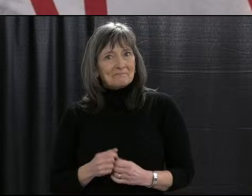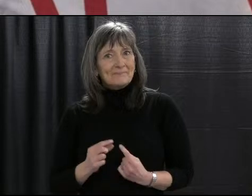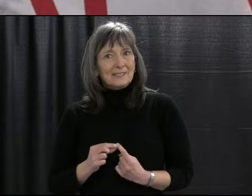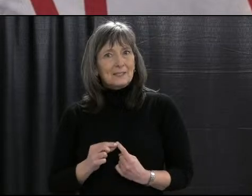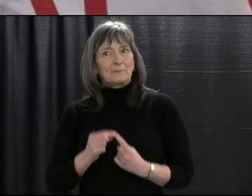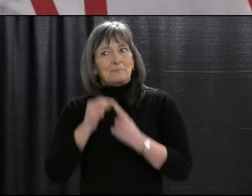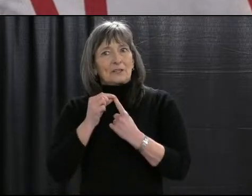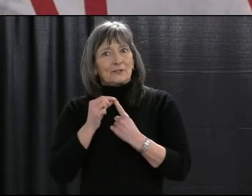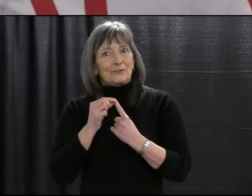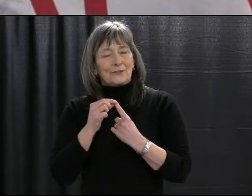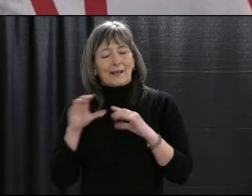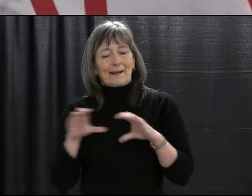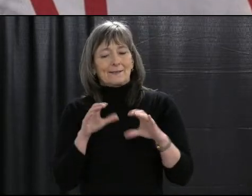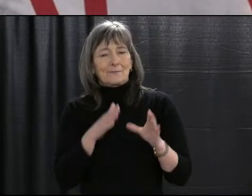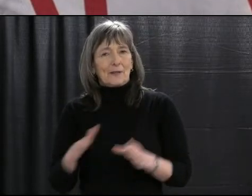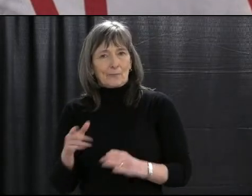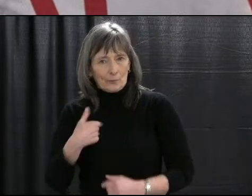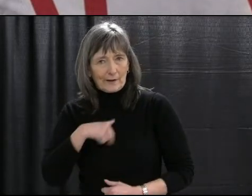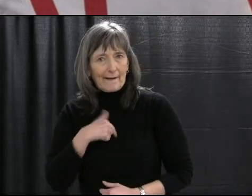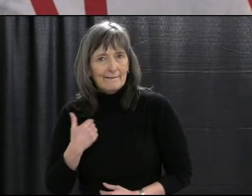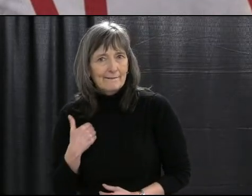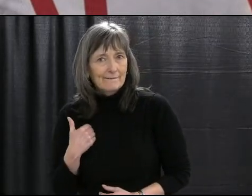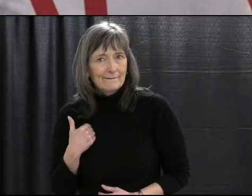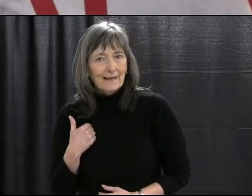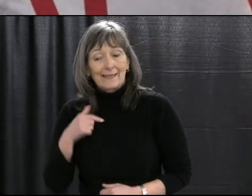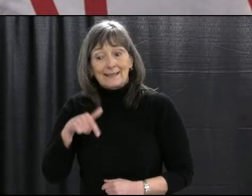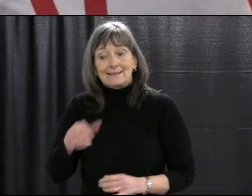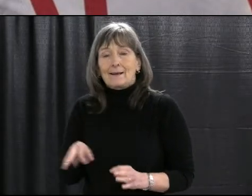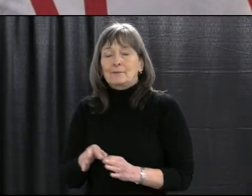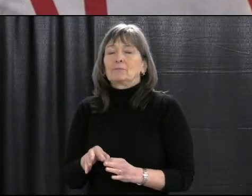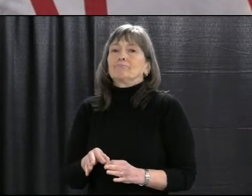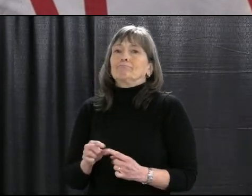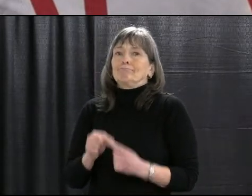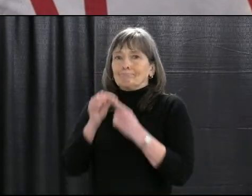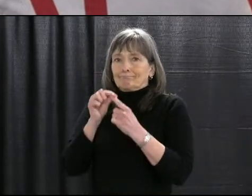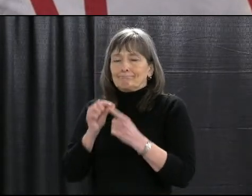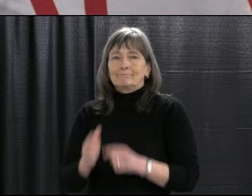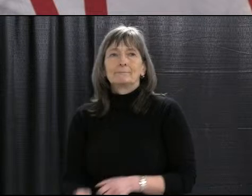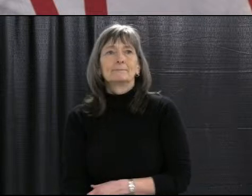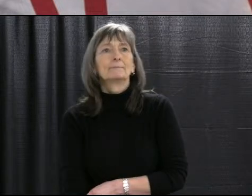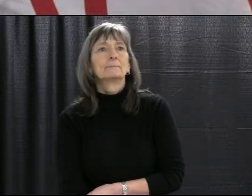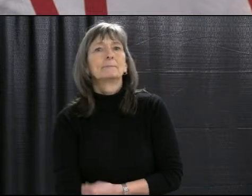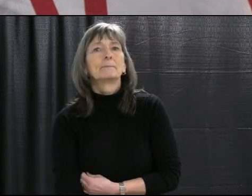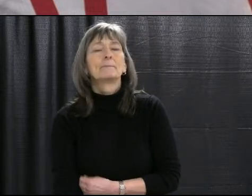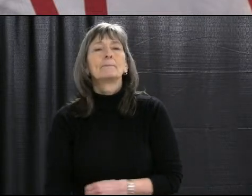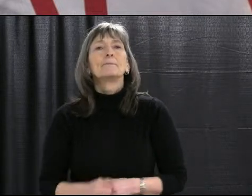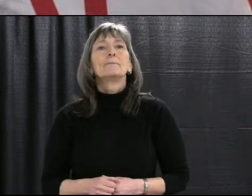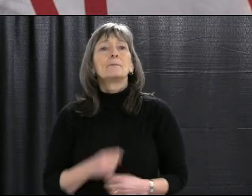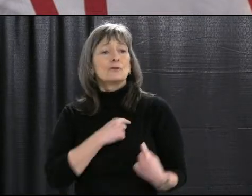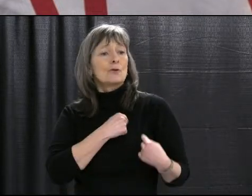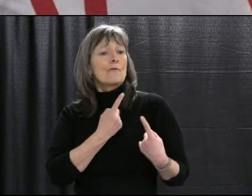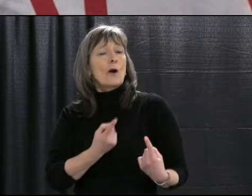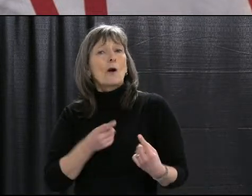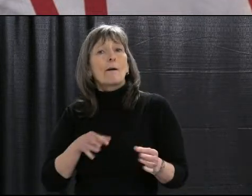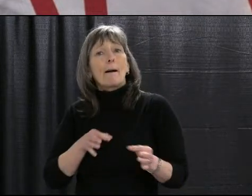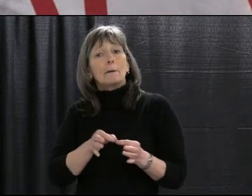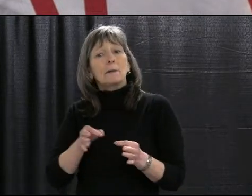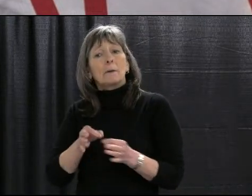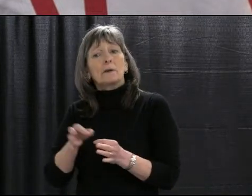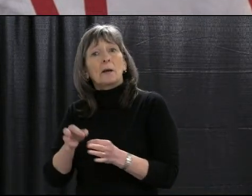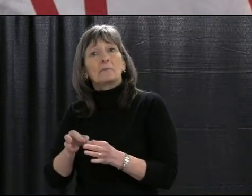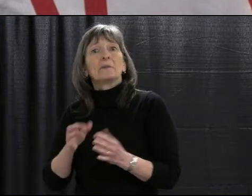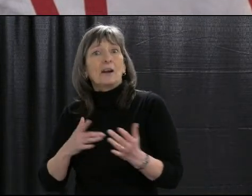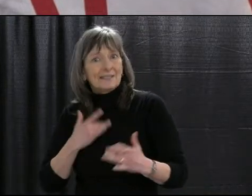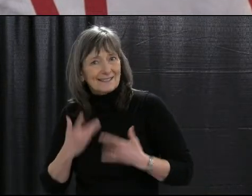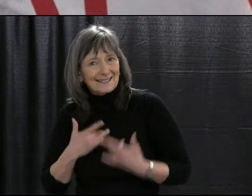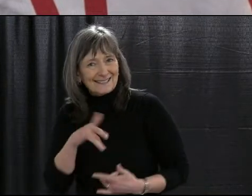healthcare action plan, or action update. I find that our updates are always